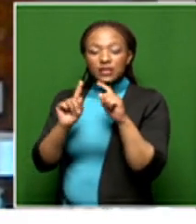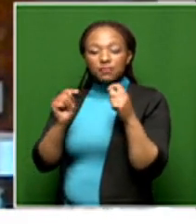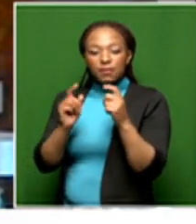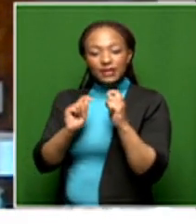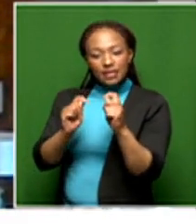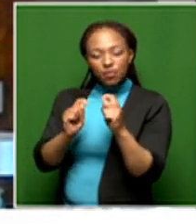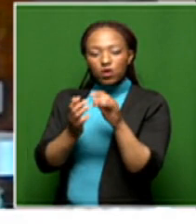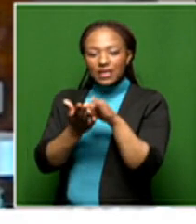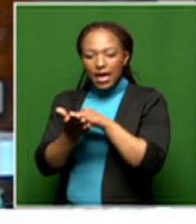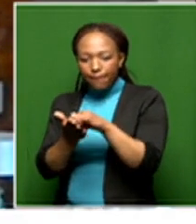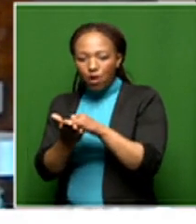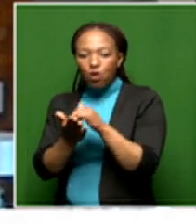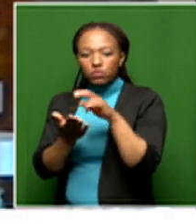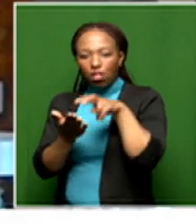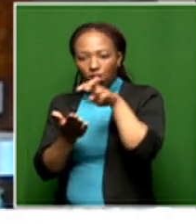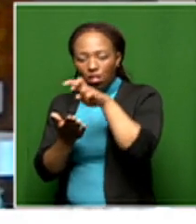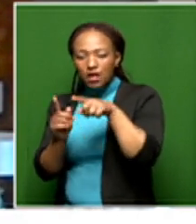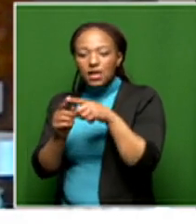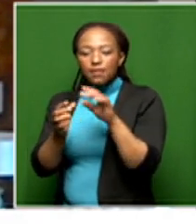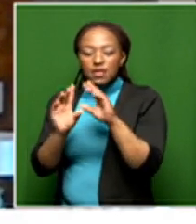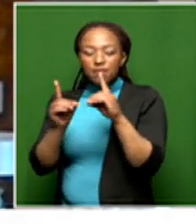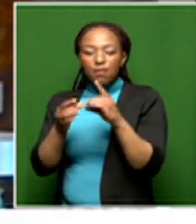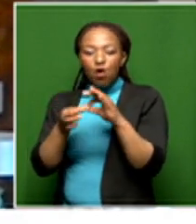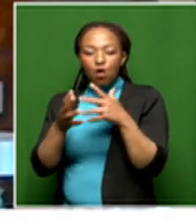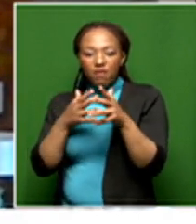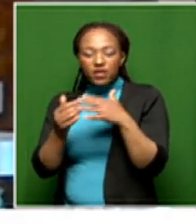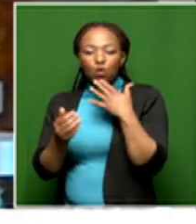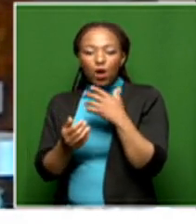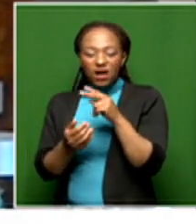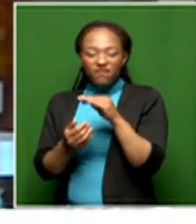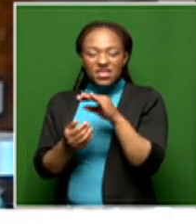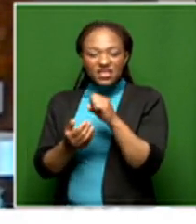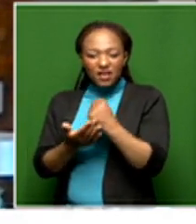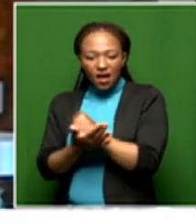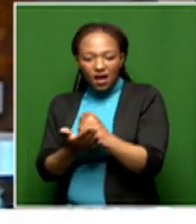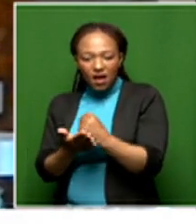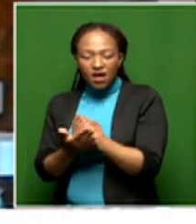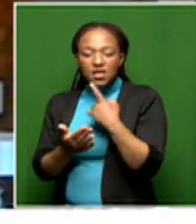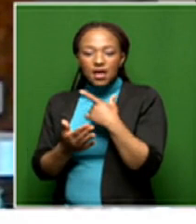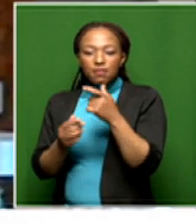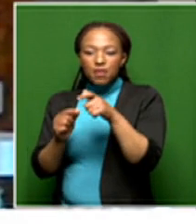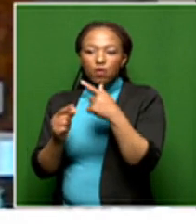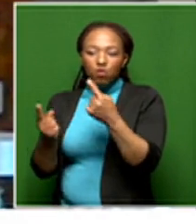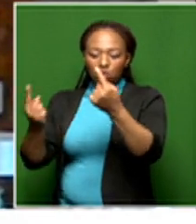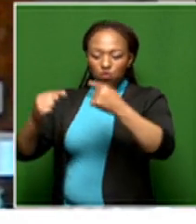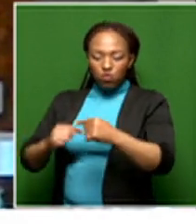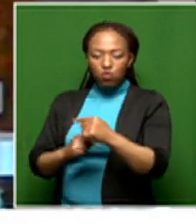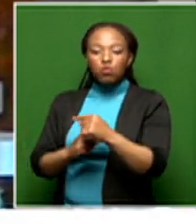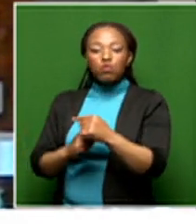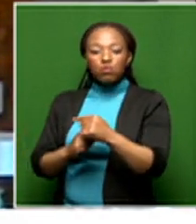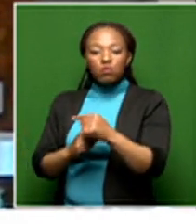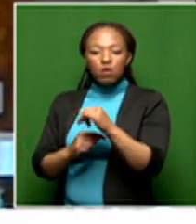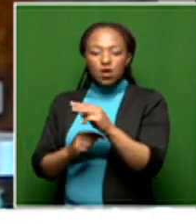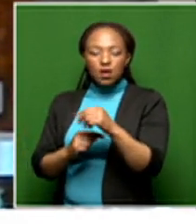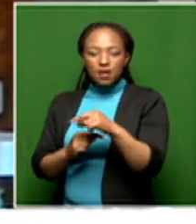flights and everything else there, but also Home Affairs, an example, for visa processing and also migration, et cetera, in that regard. So all